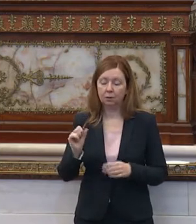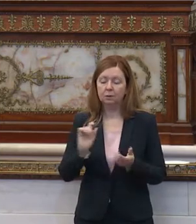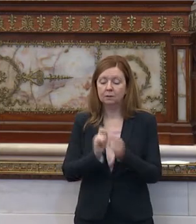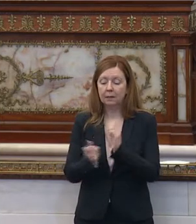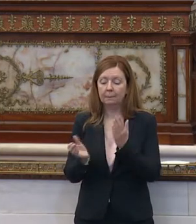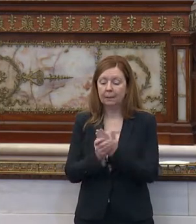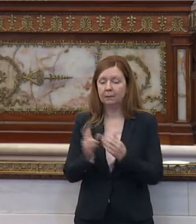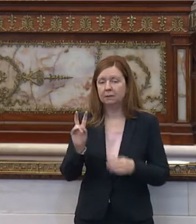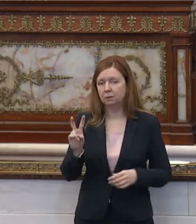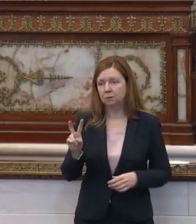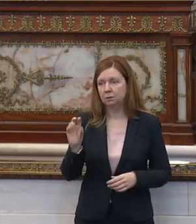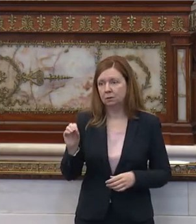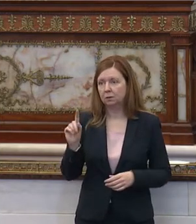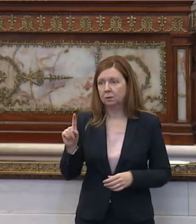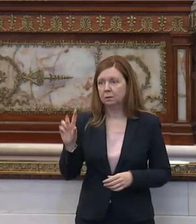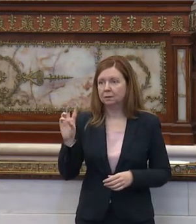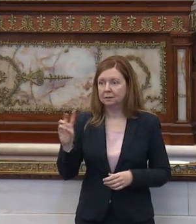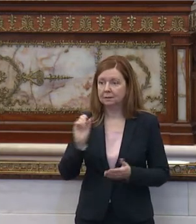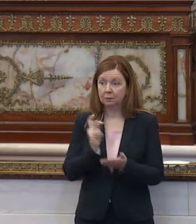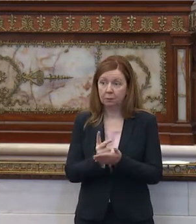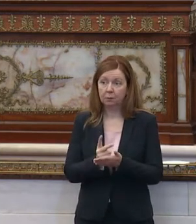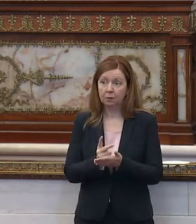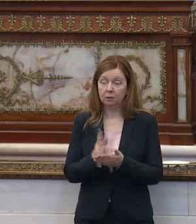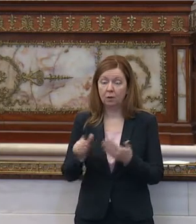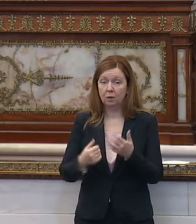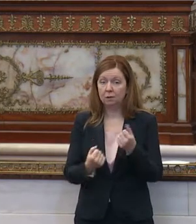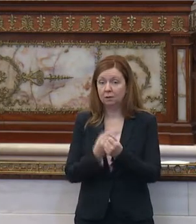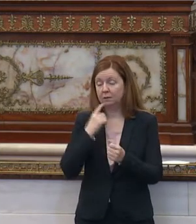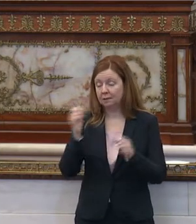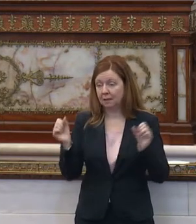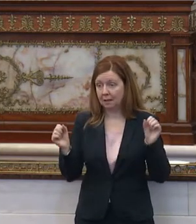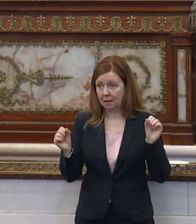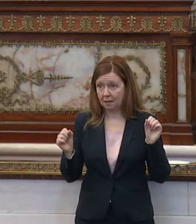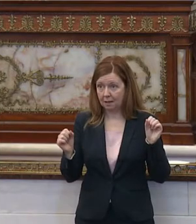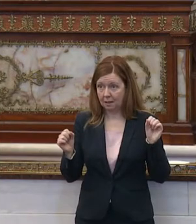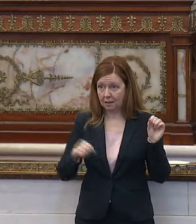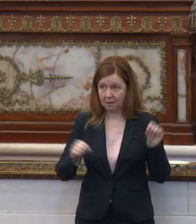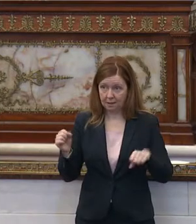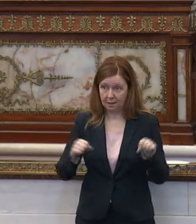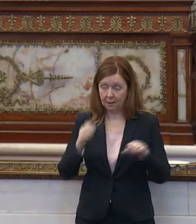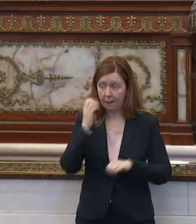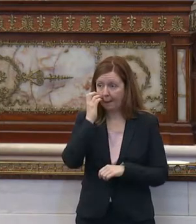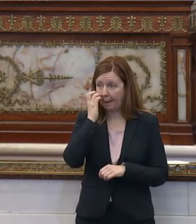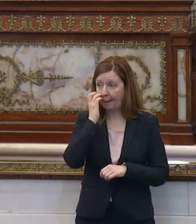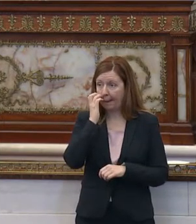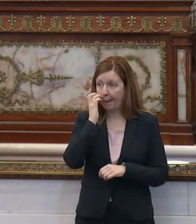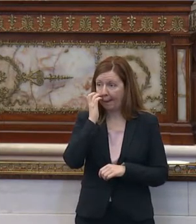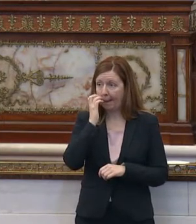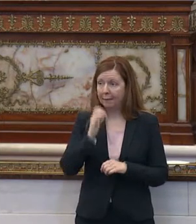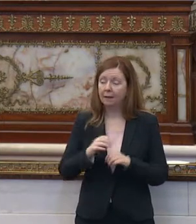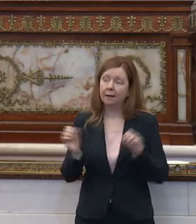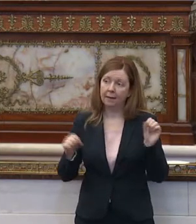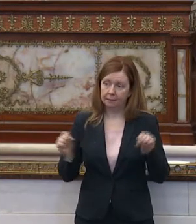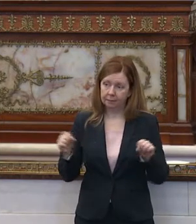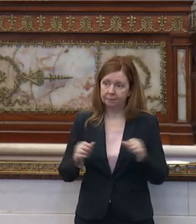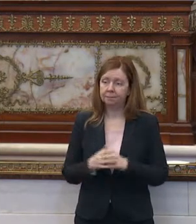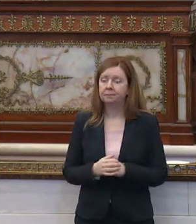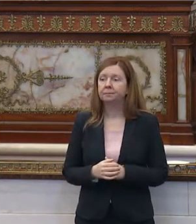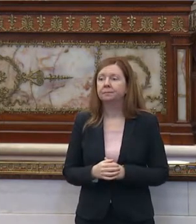Number 220116 be approved. All those in favor of the motion will signify by saying aye.